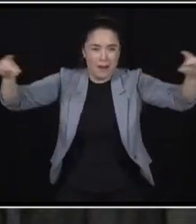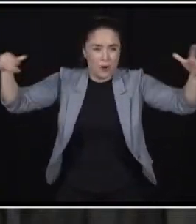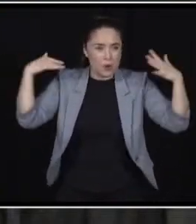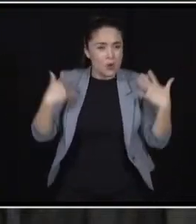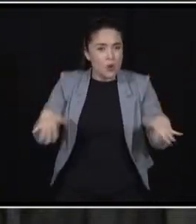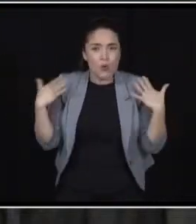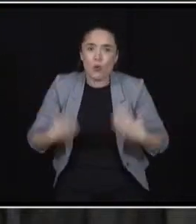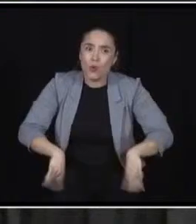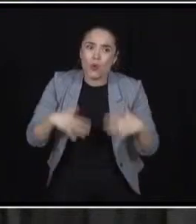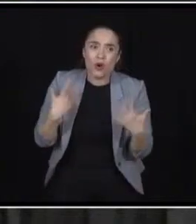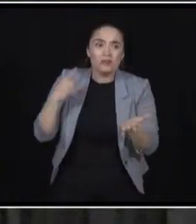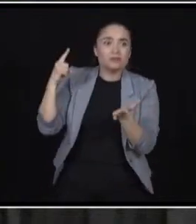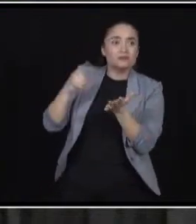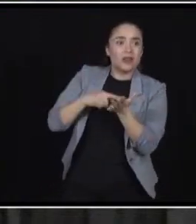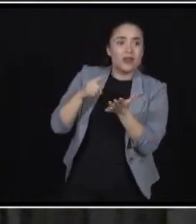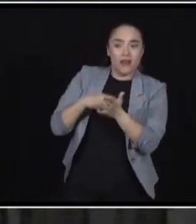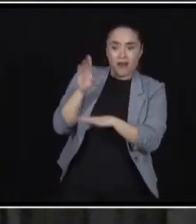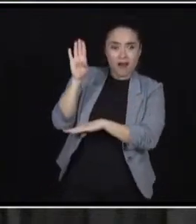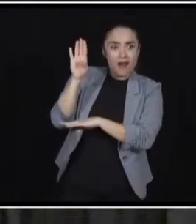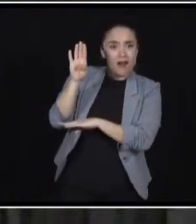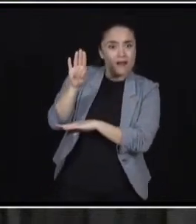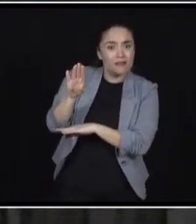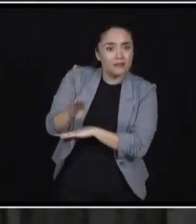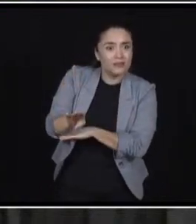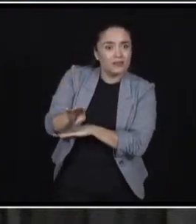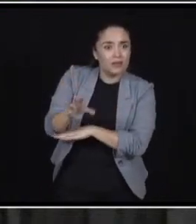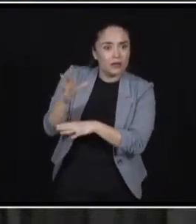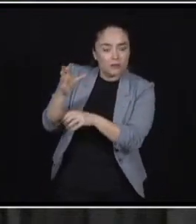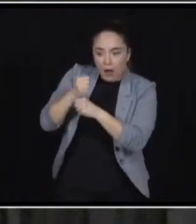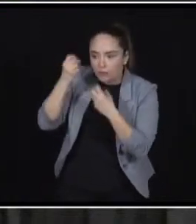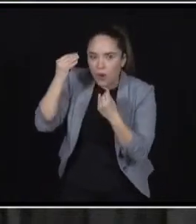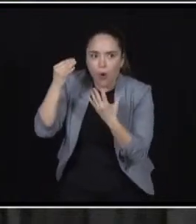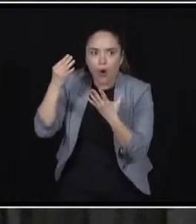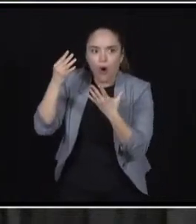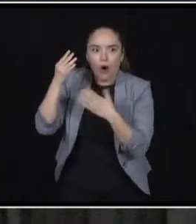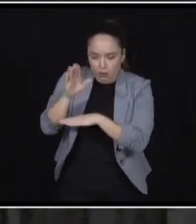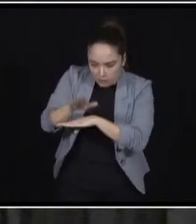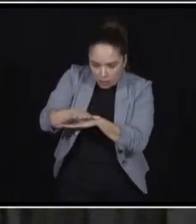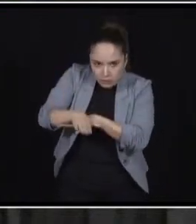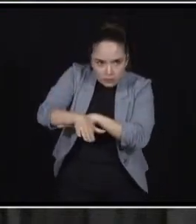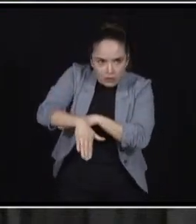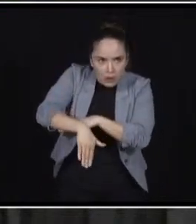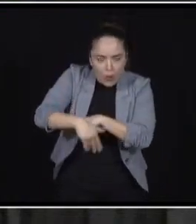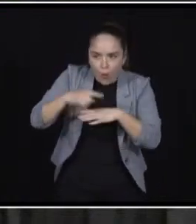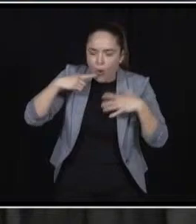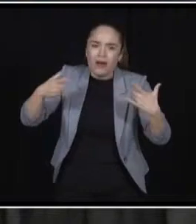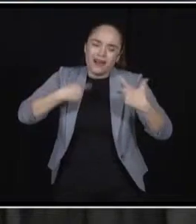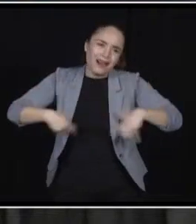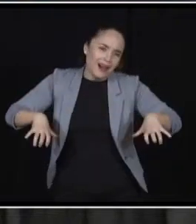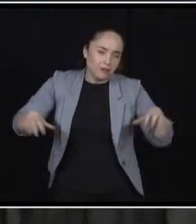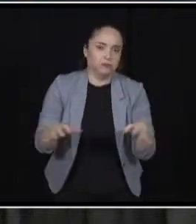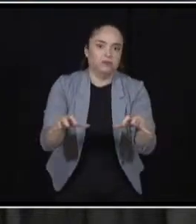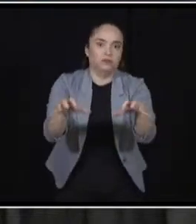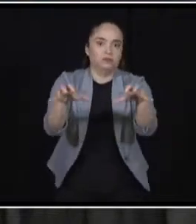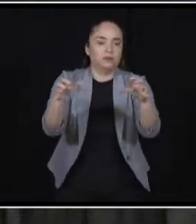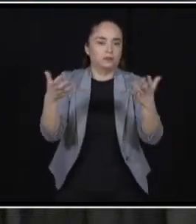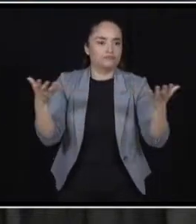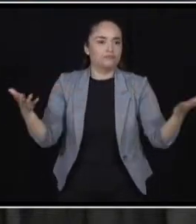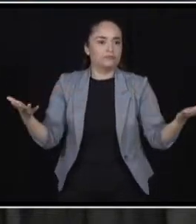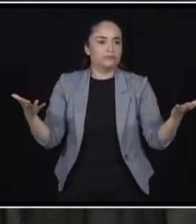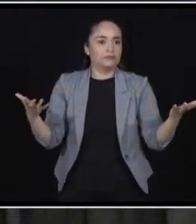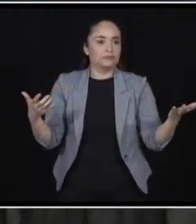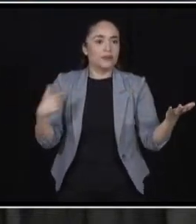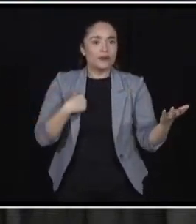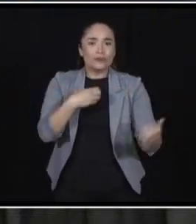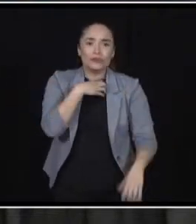the afternoon, we decided to act immediately. And, you know, I wish I could predict